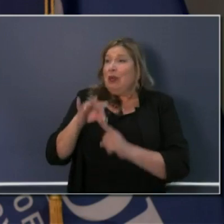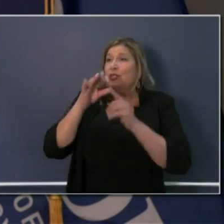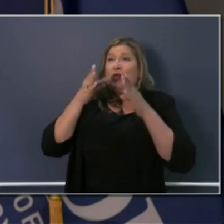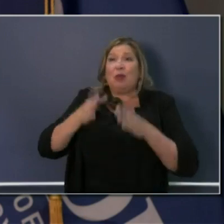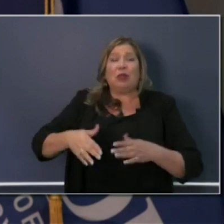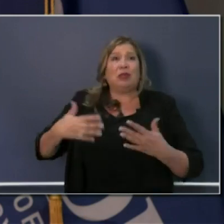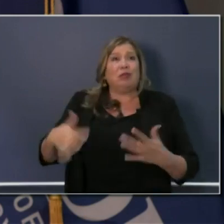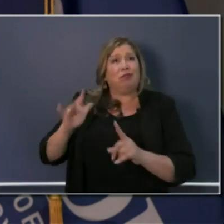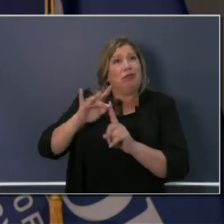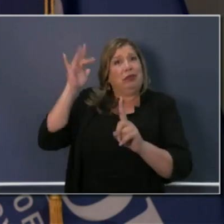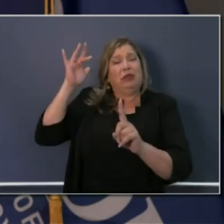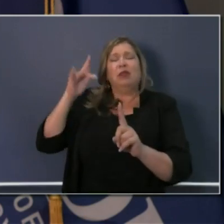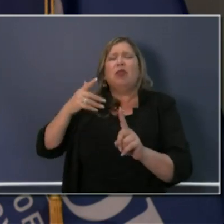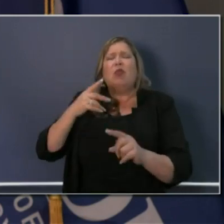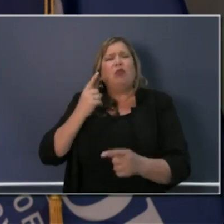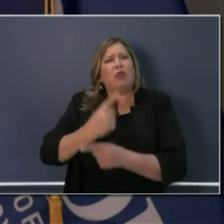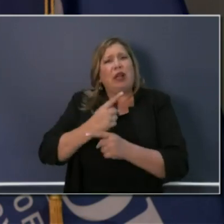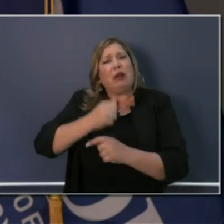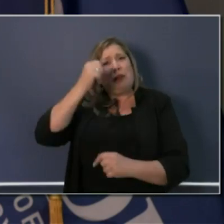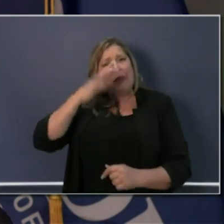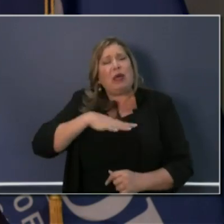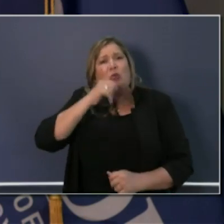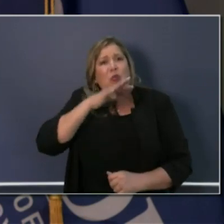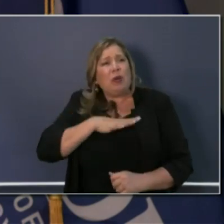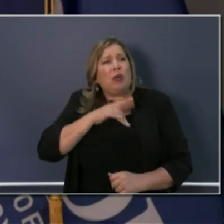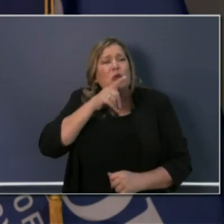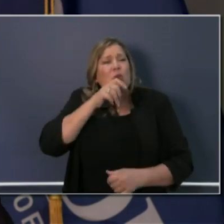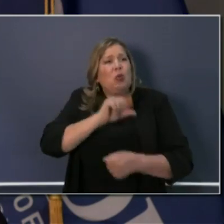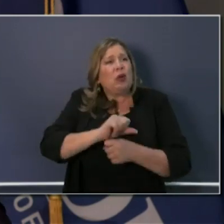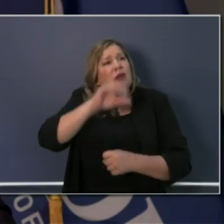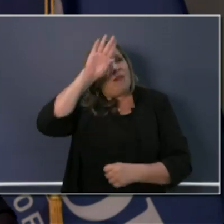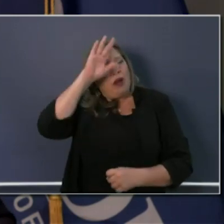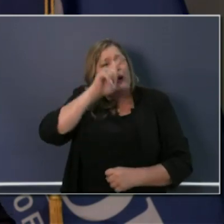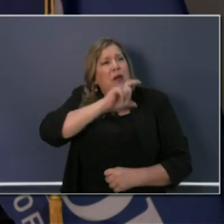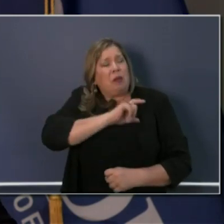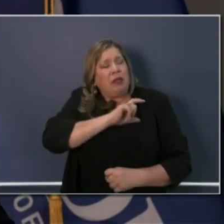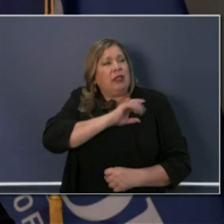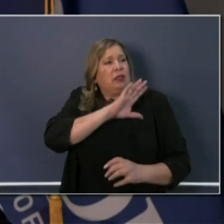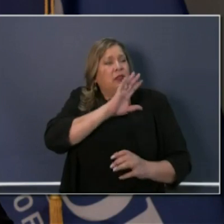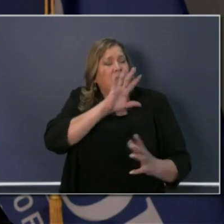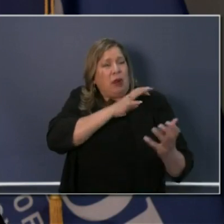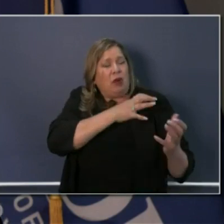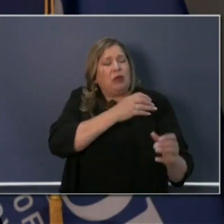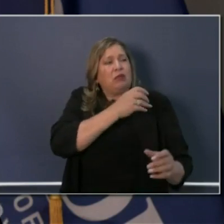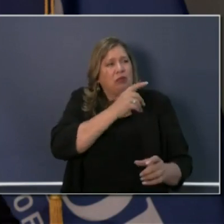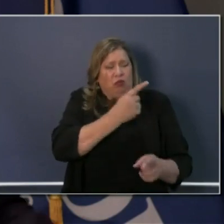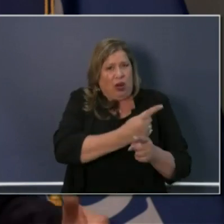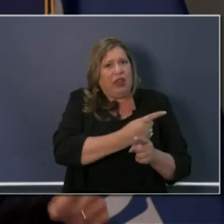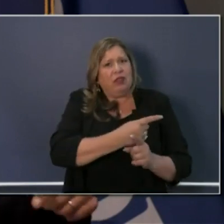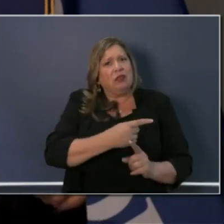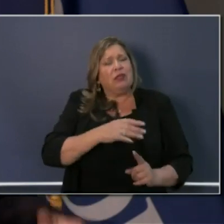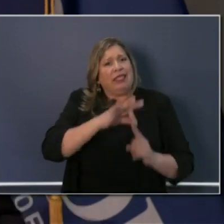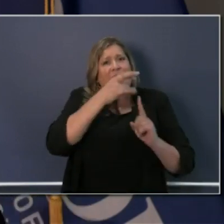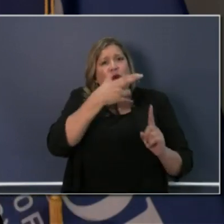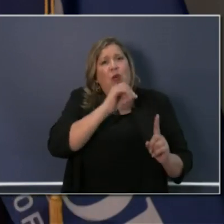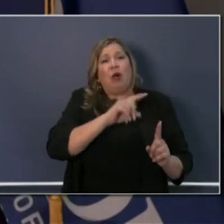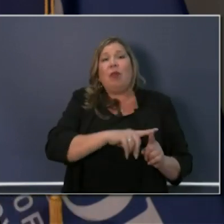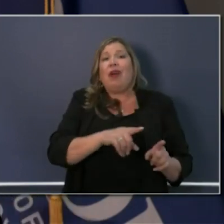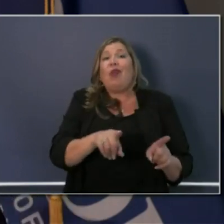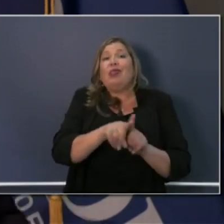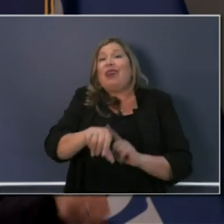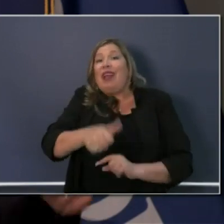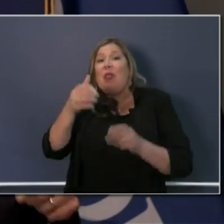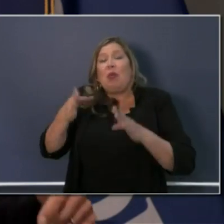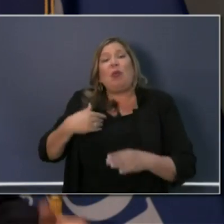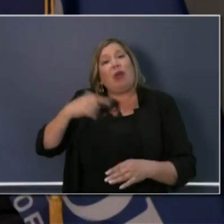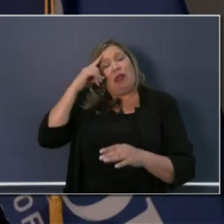women in uniform, absolutely. But it's also folks that, frankly, sometimes we take for granted, that are also heroes meeting this